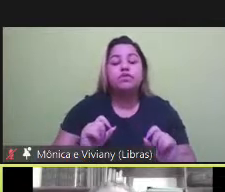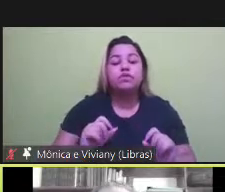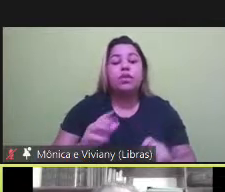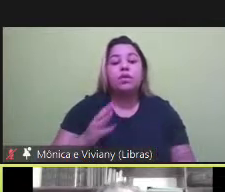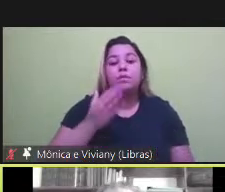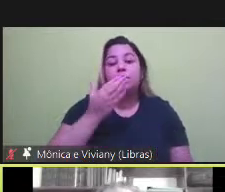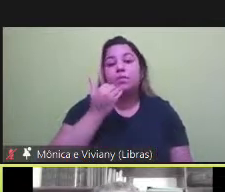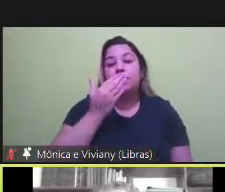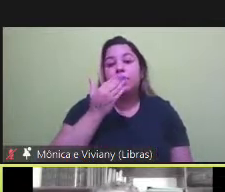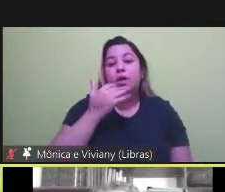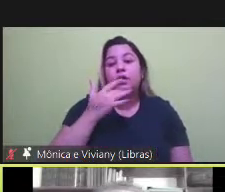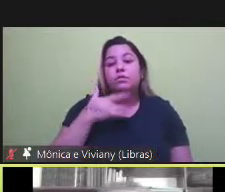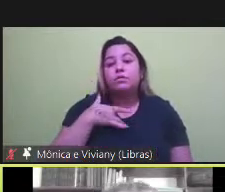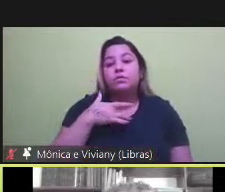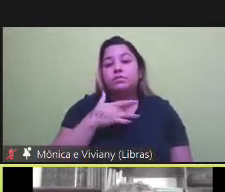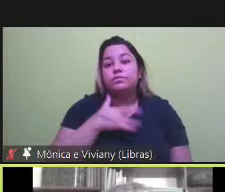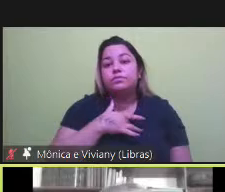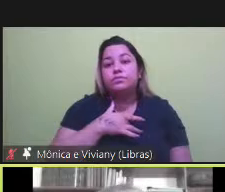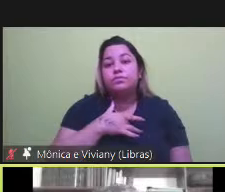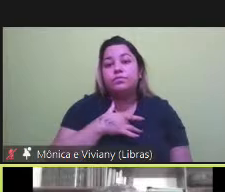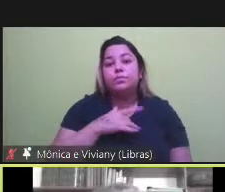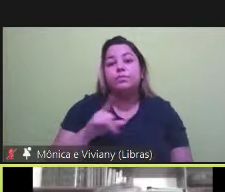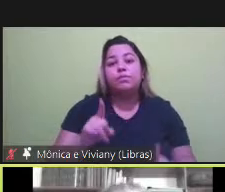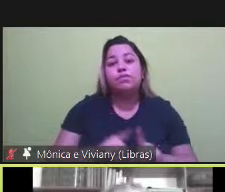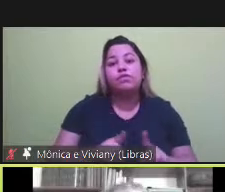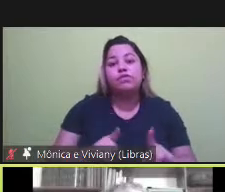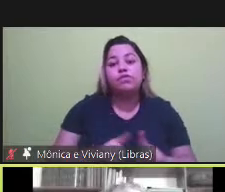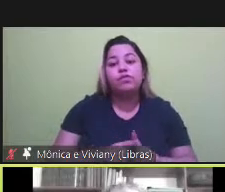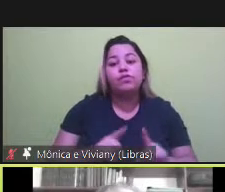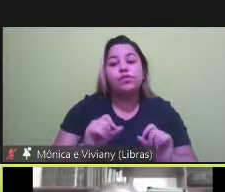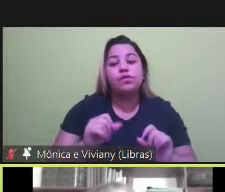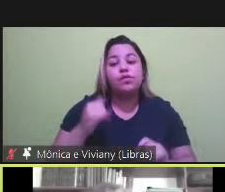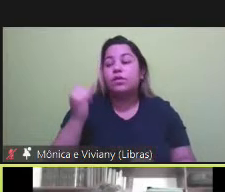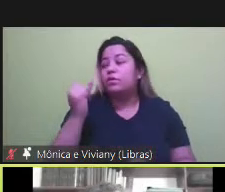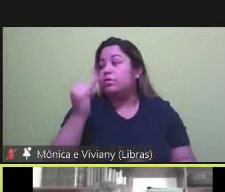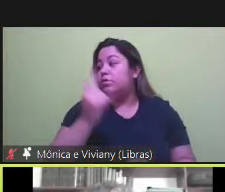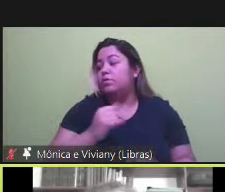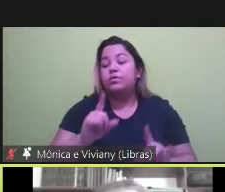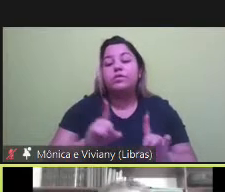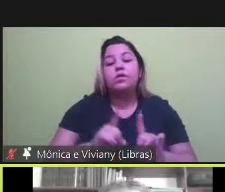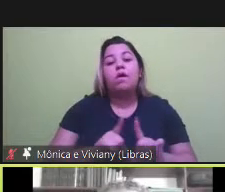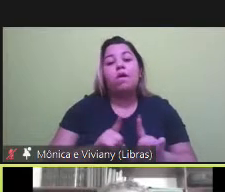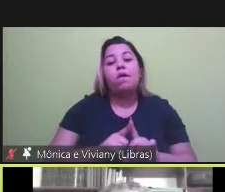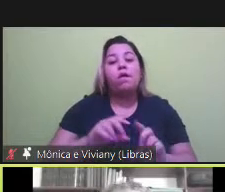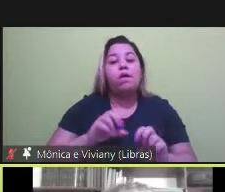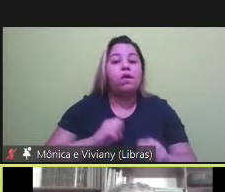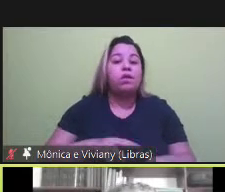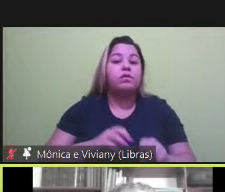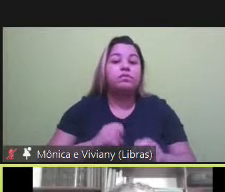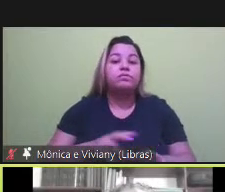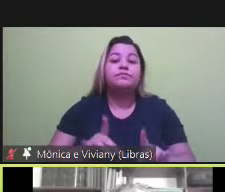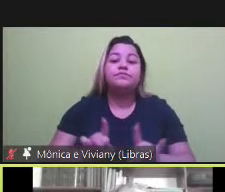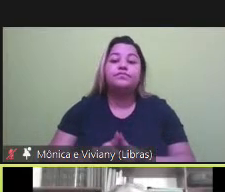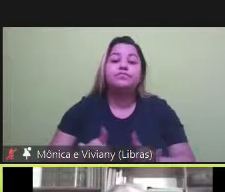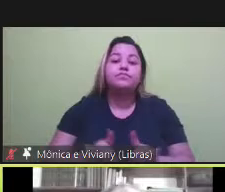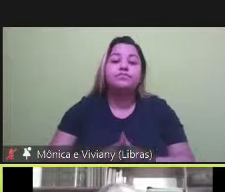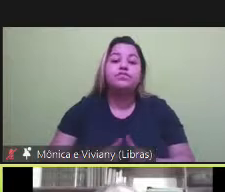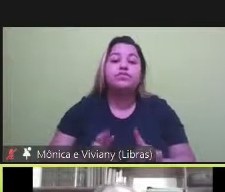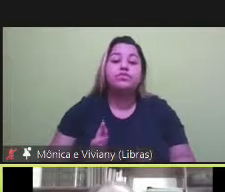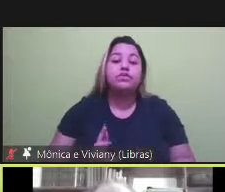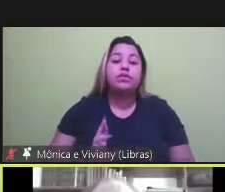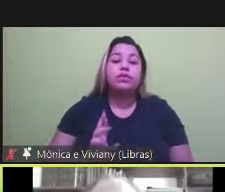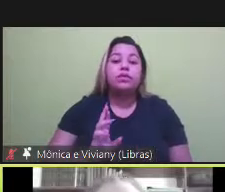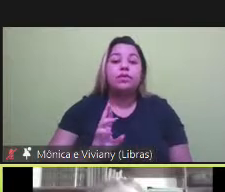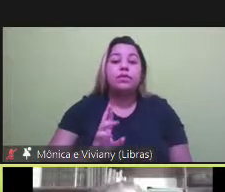The second aspect, which is what is the program for innovative education and habits, before talking about this program here that